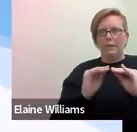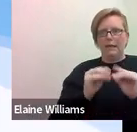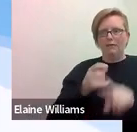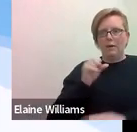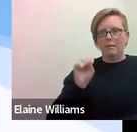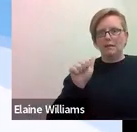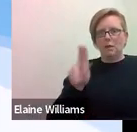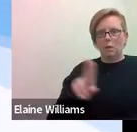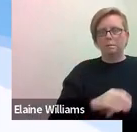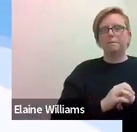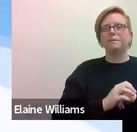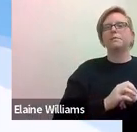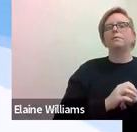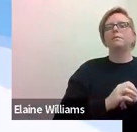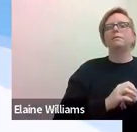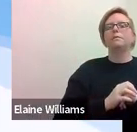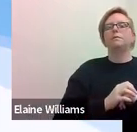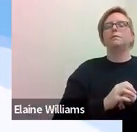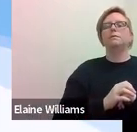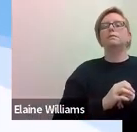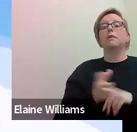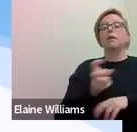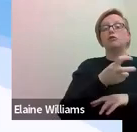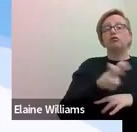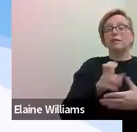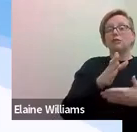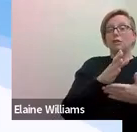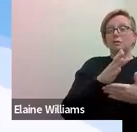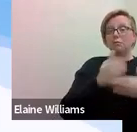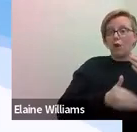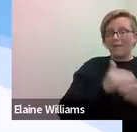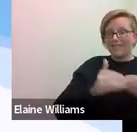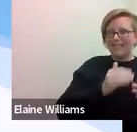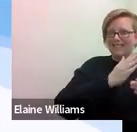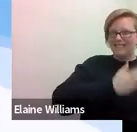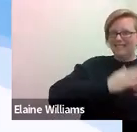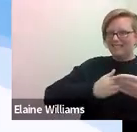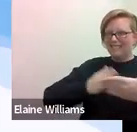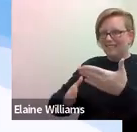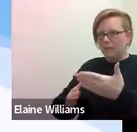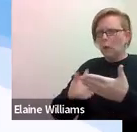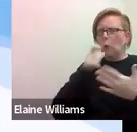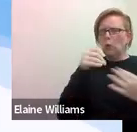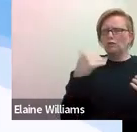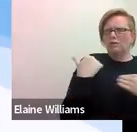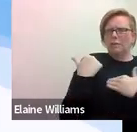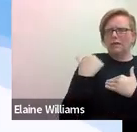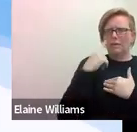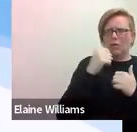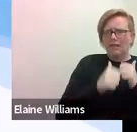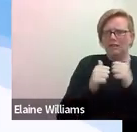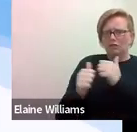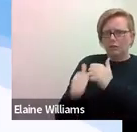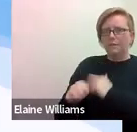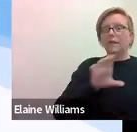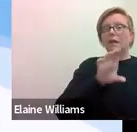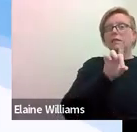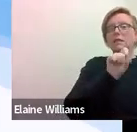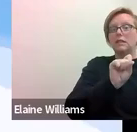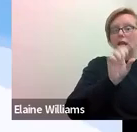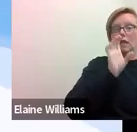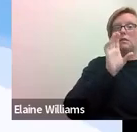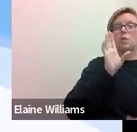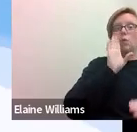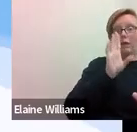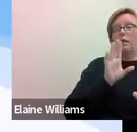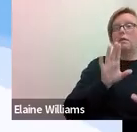Who is responsible for which components of the transition process? So the regional site, CDS site, is responsible to convene the meeting.